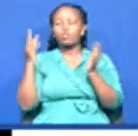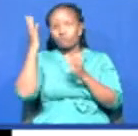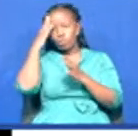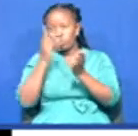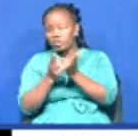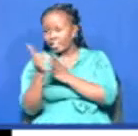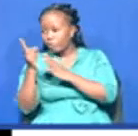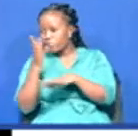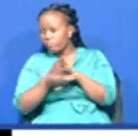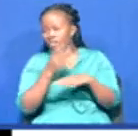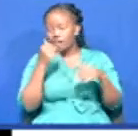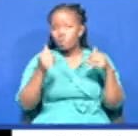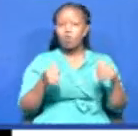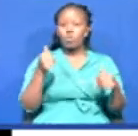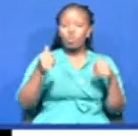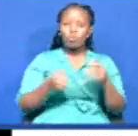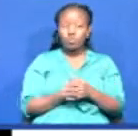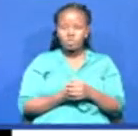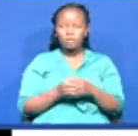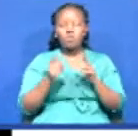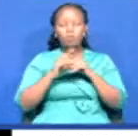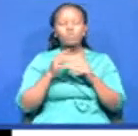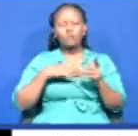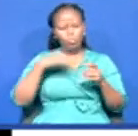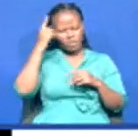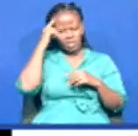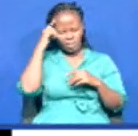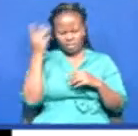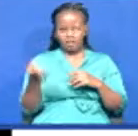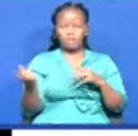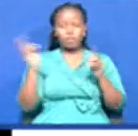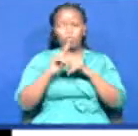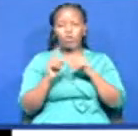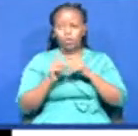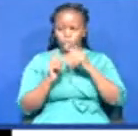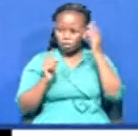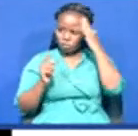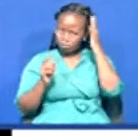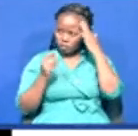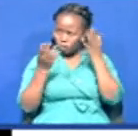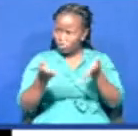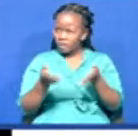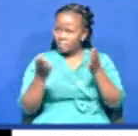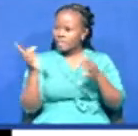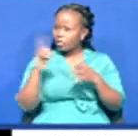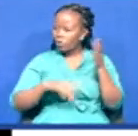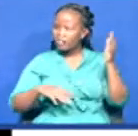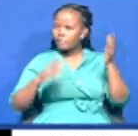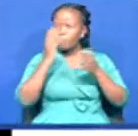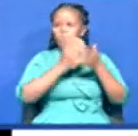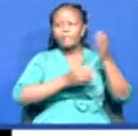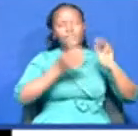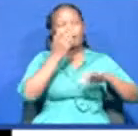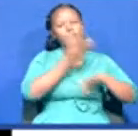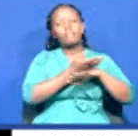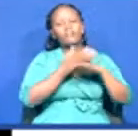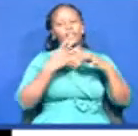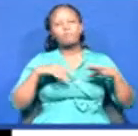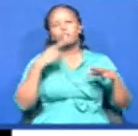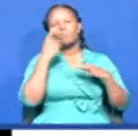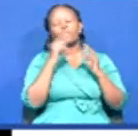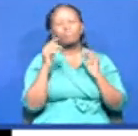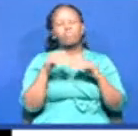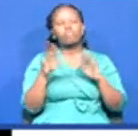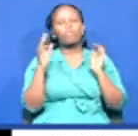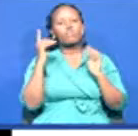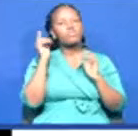enforcers. I think it was also observed here that these are some of the difficulties law enforcers get in the field. When you